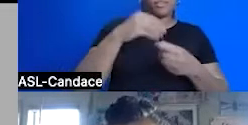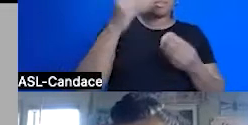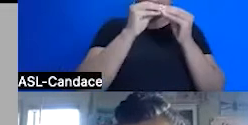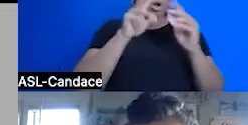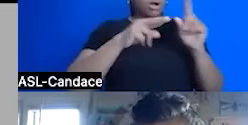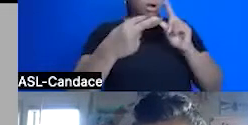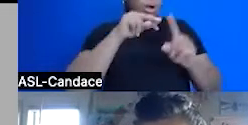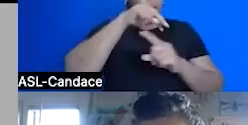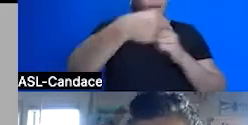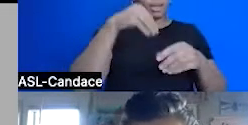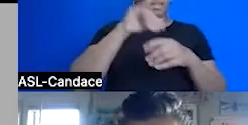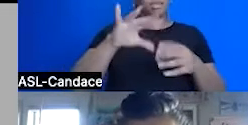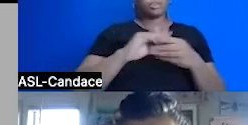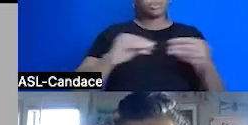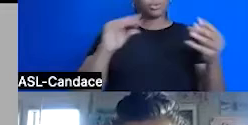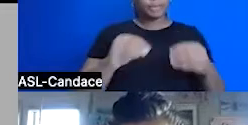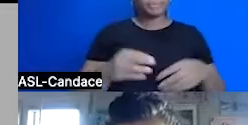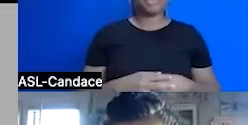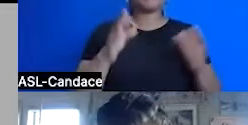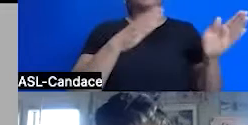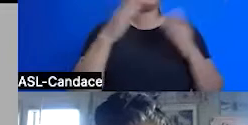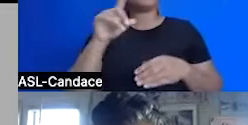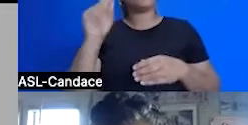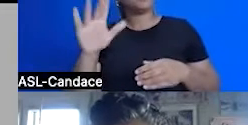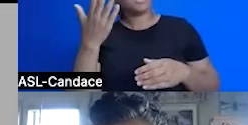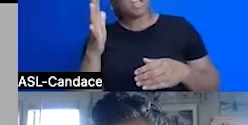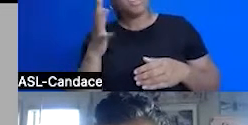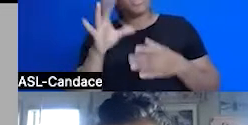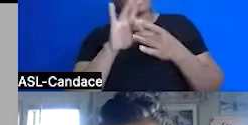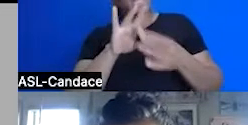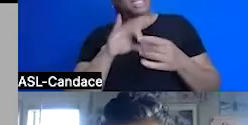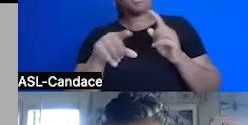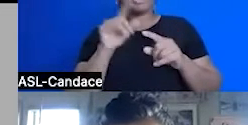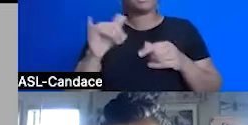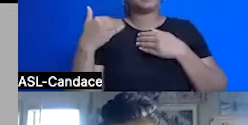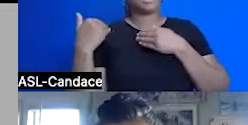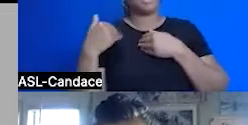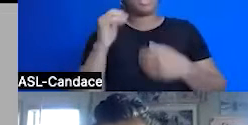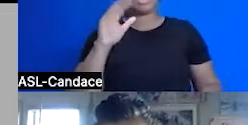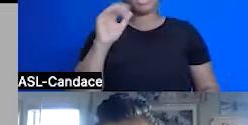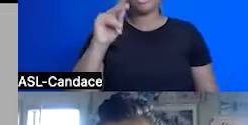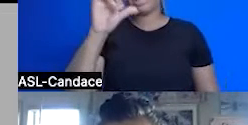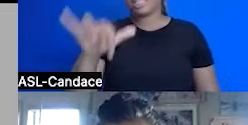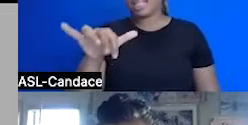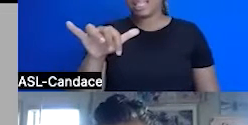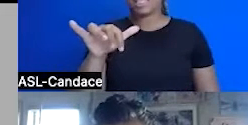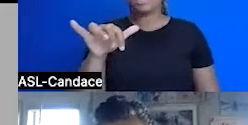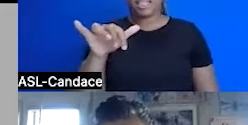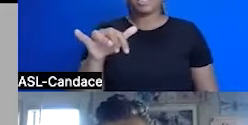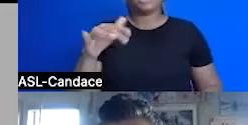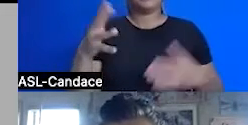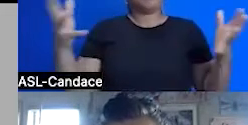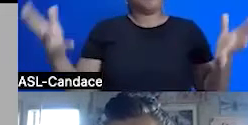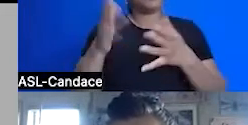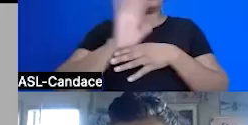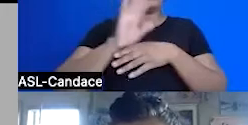then the next question, which is, kind of closely linked, but slightly different, is the accountability question, which prompts the filmmaker to